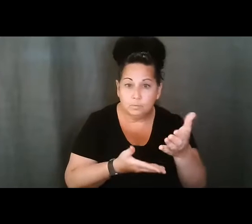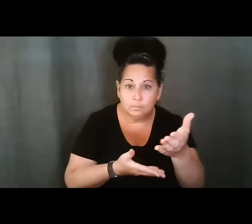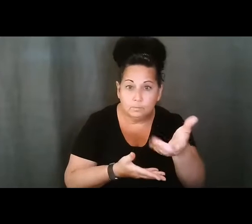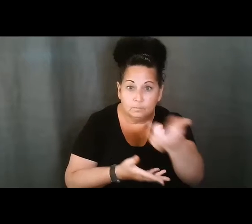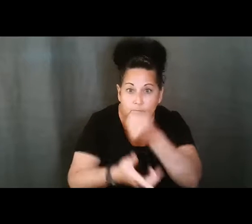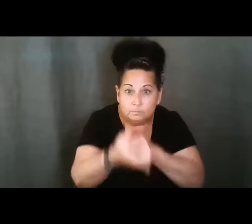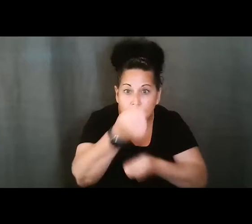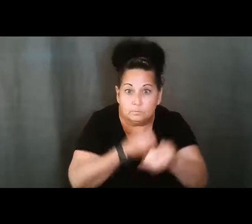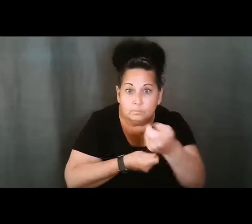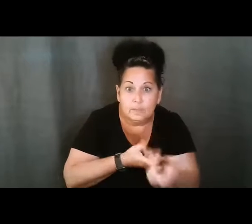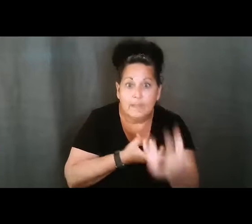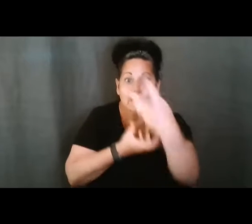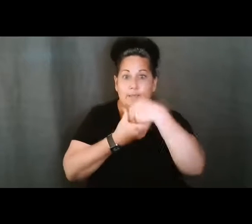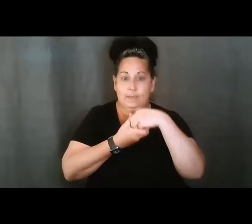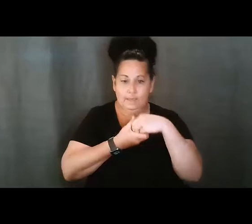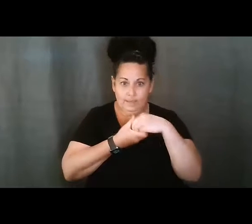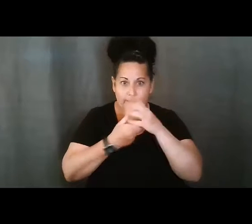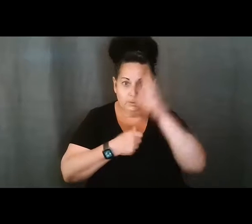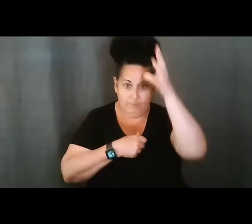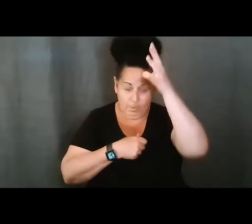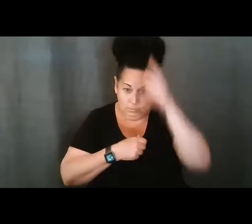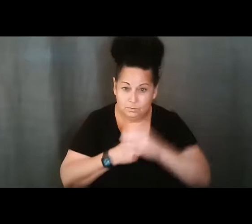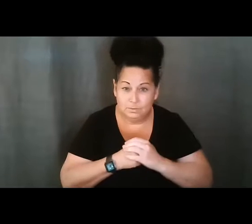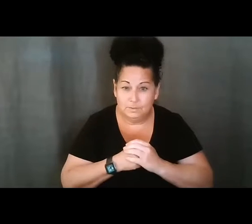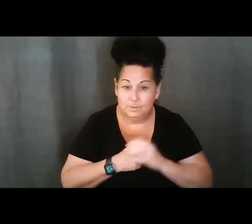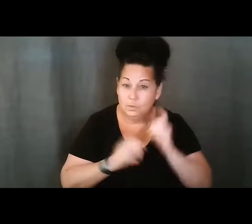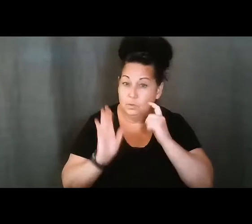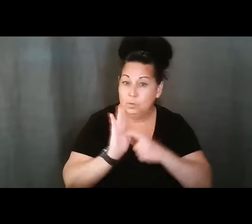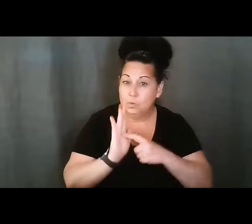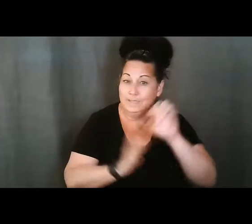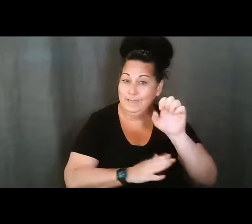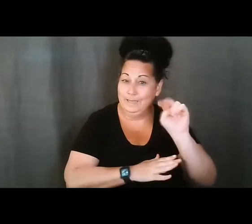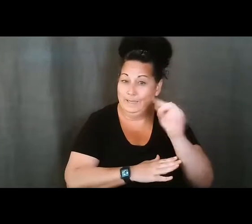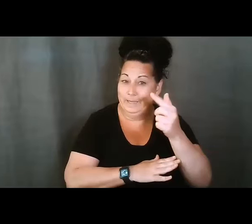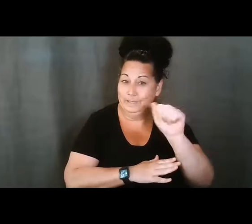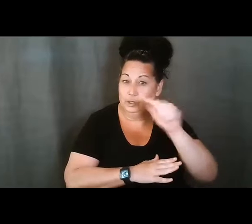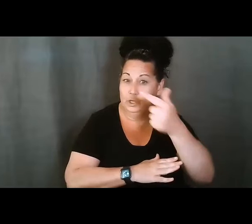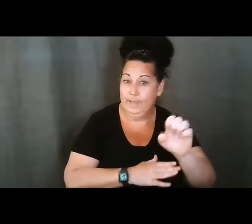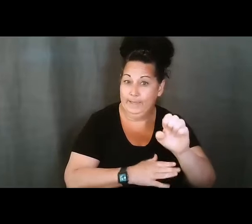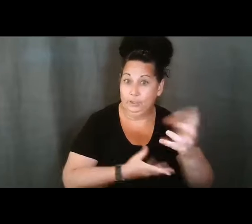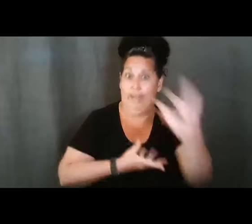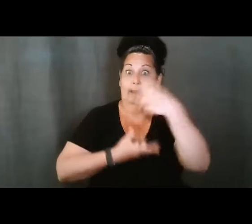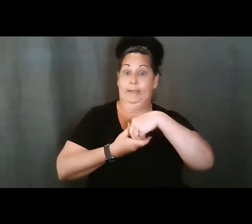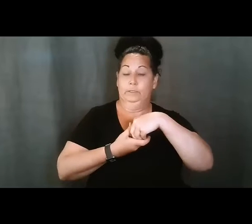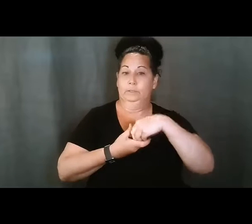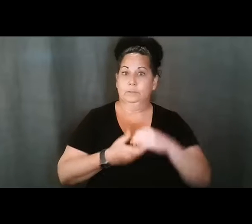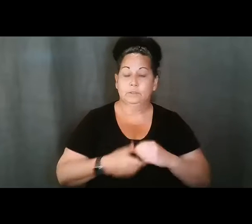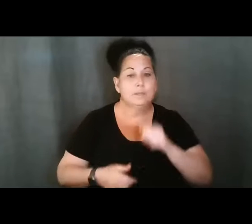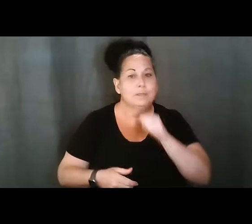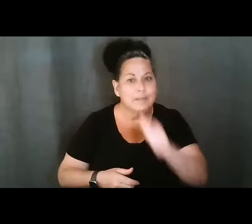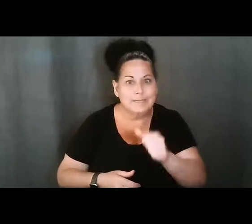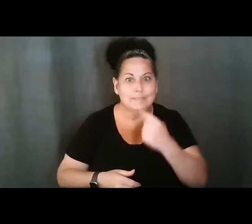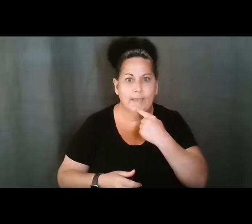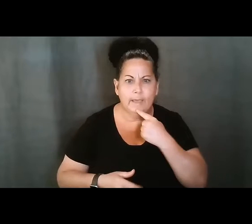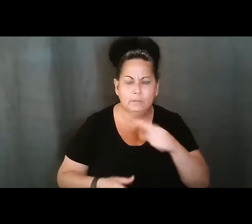said engaged. We didn't say anything about involvement. Engagement goes deeper. Engagement means that